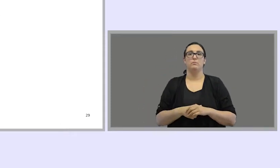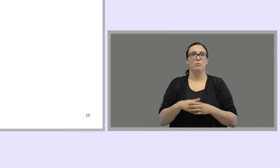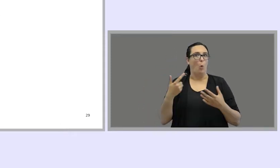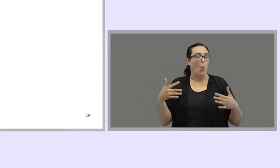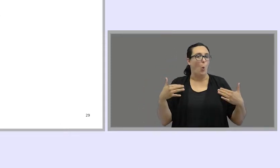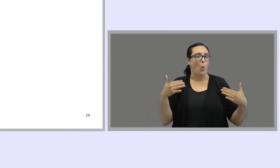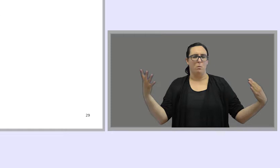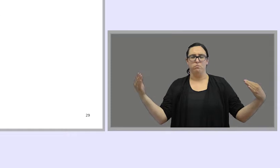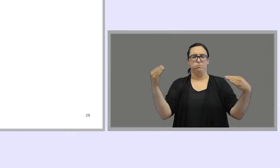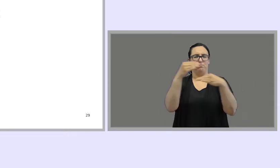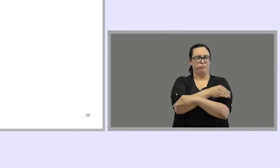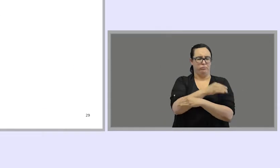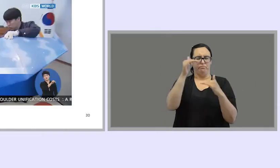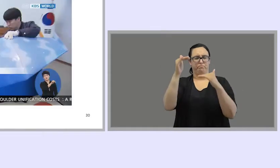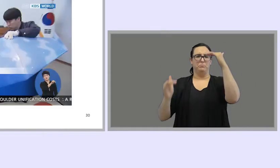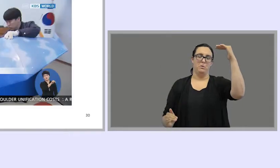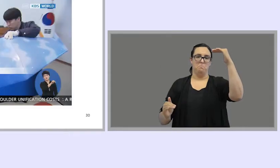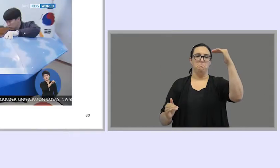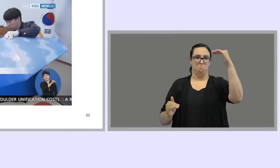is very, very big.